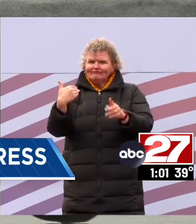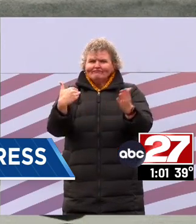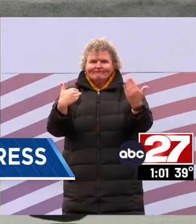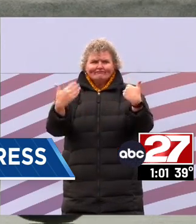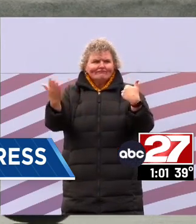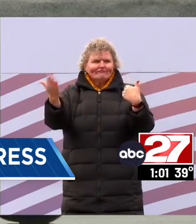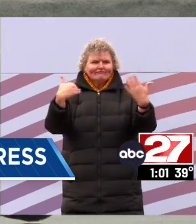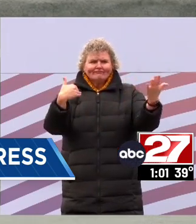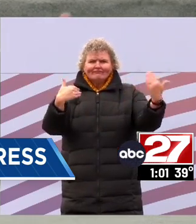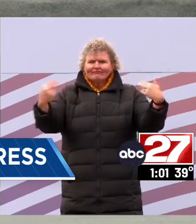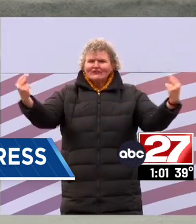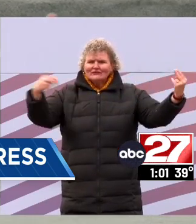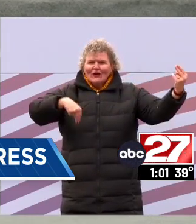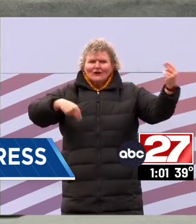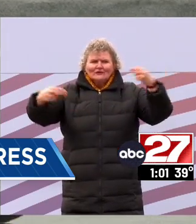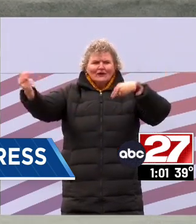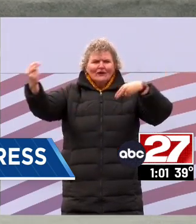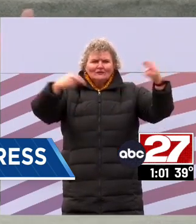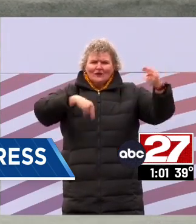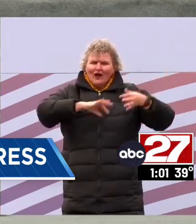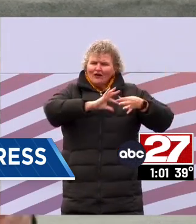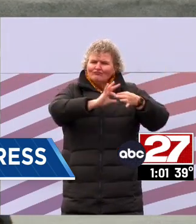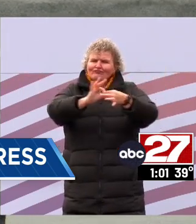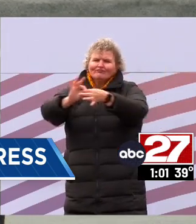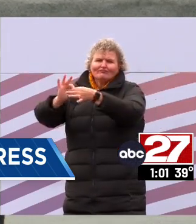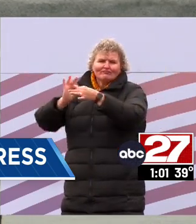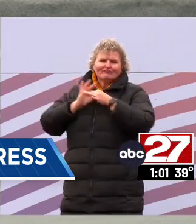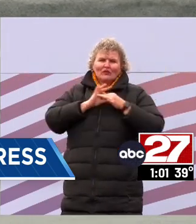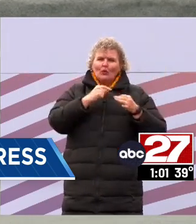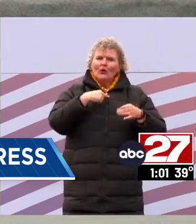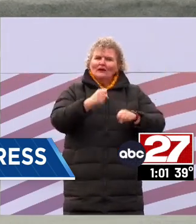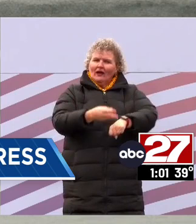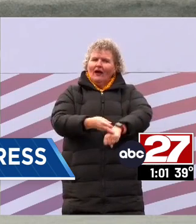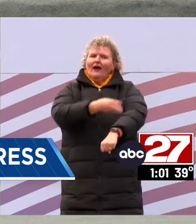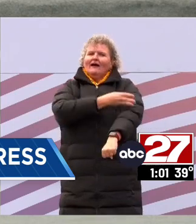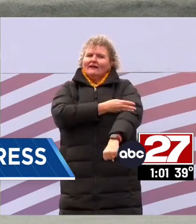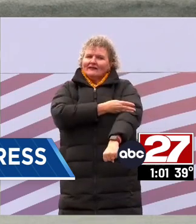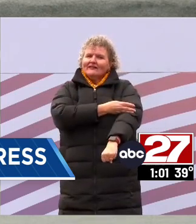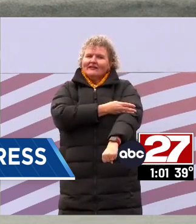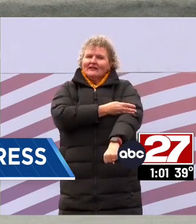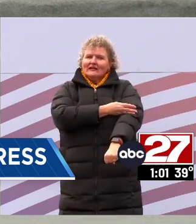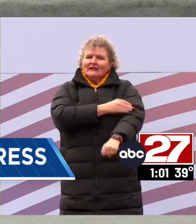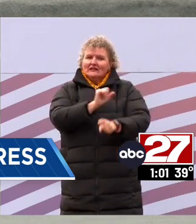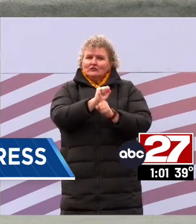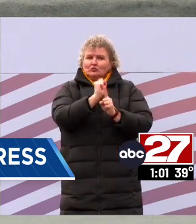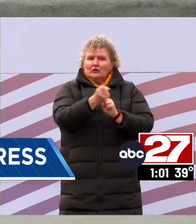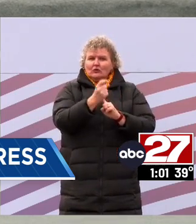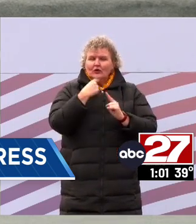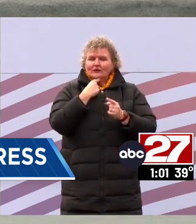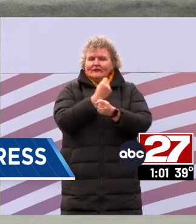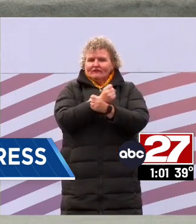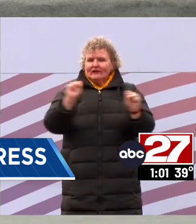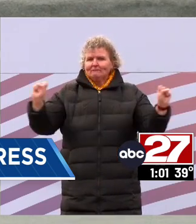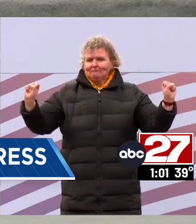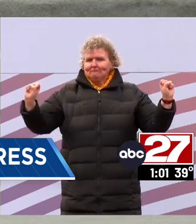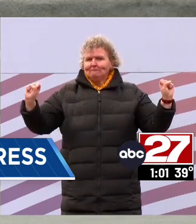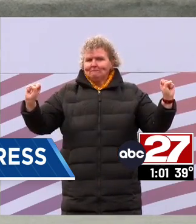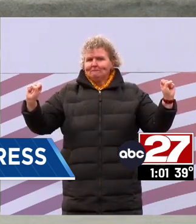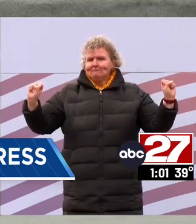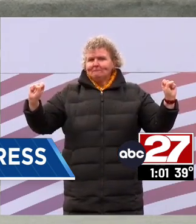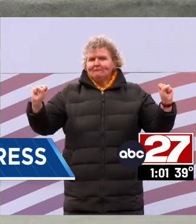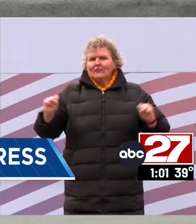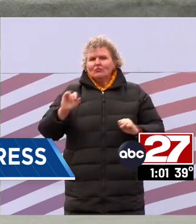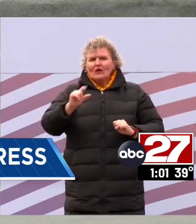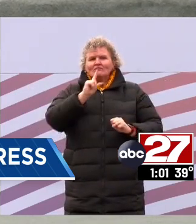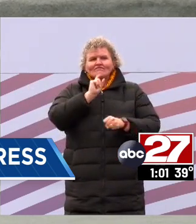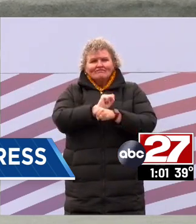and partake, can we advance the cause of real freedom? The kind of real freedom